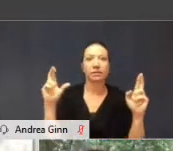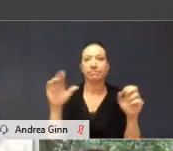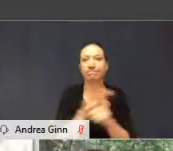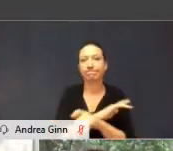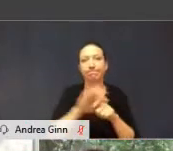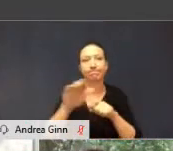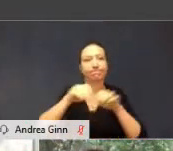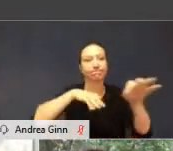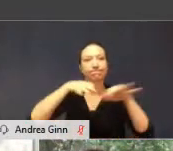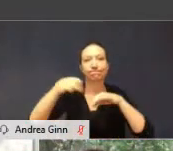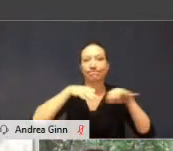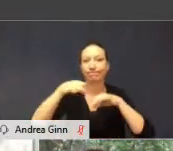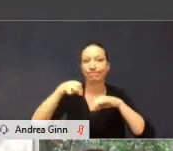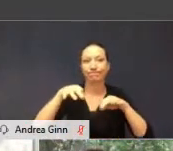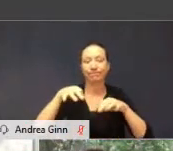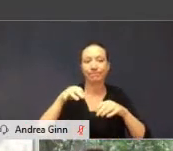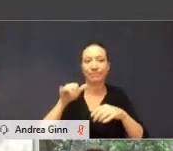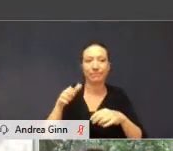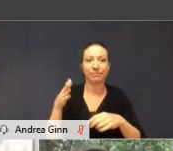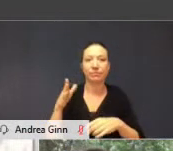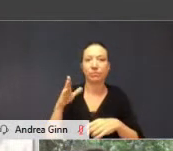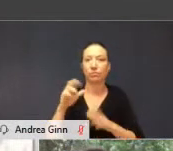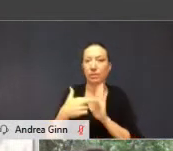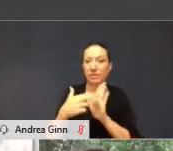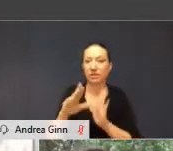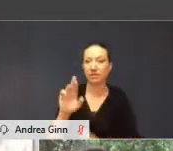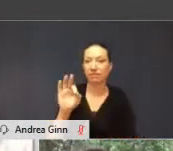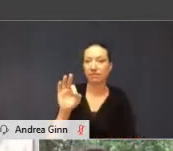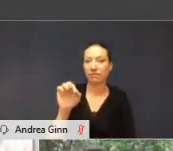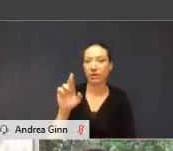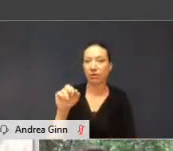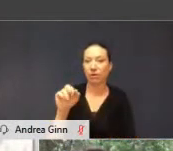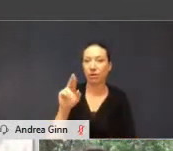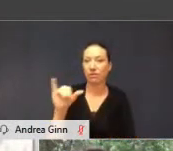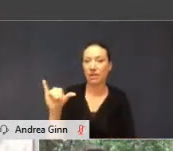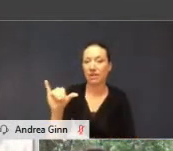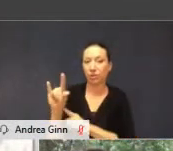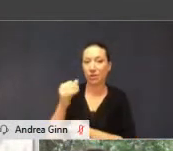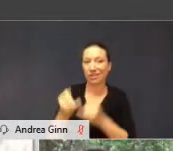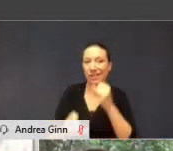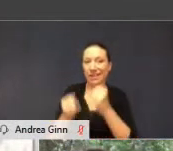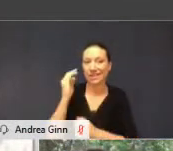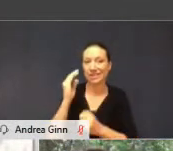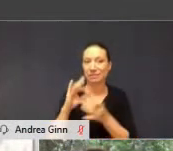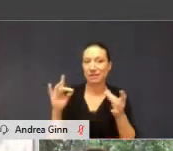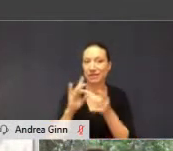Representative Ferrari, you're our final speaker. Thank you, Mr. Chair, and thank you, Dr. Scrace and Director